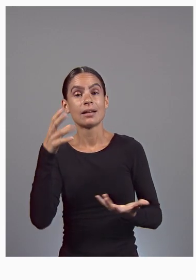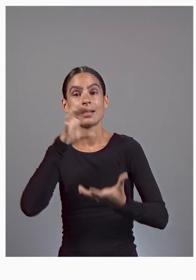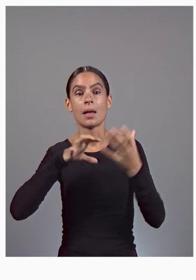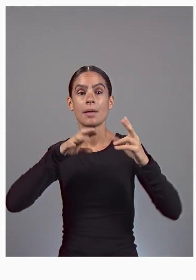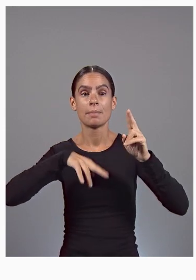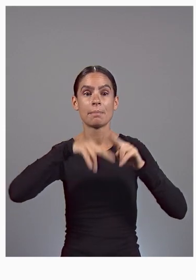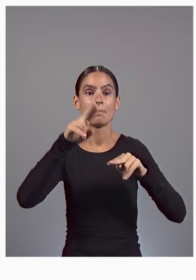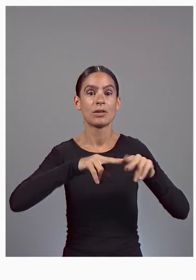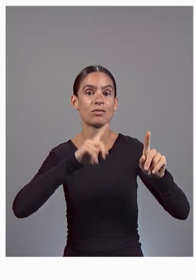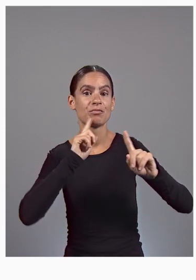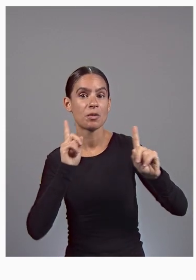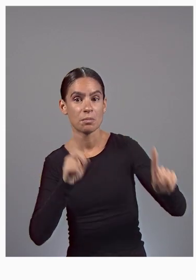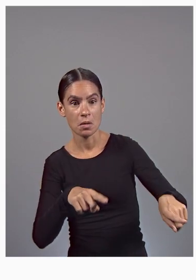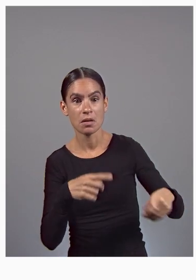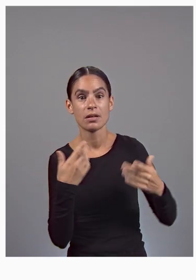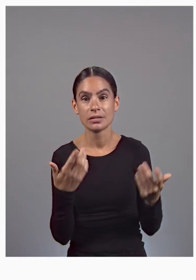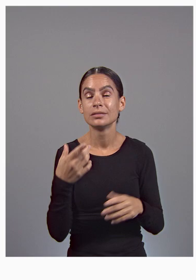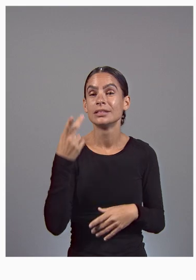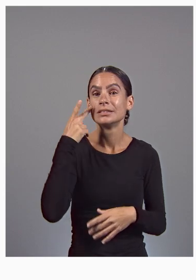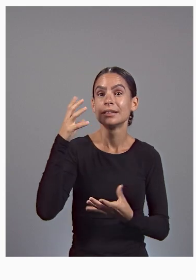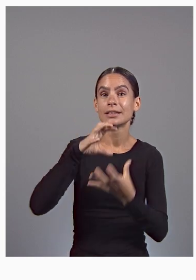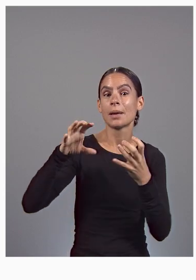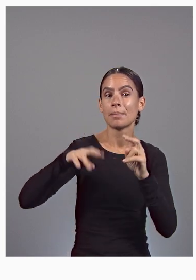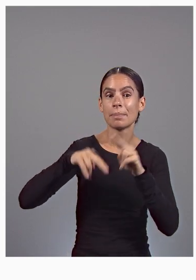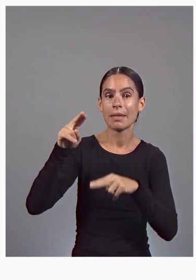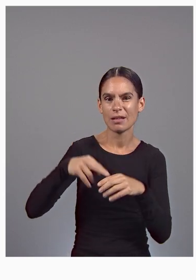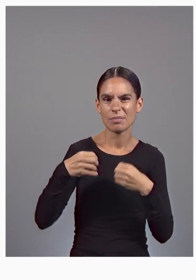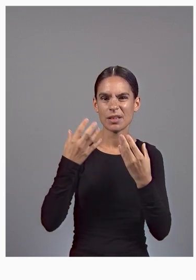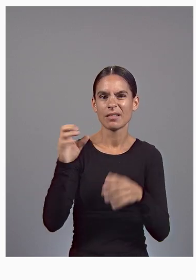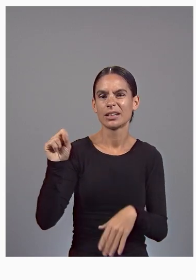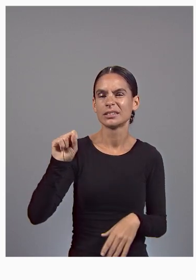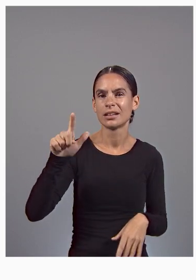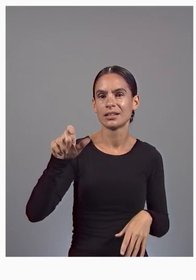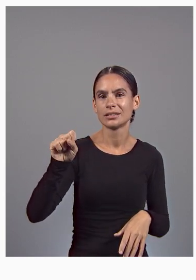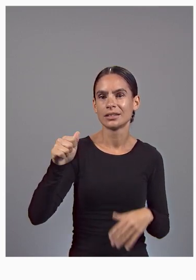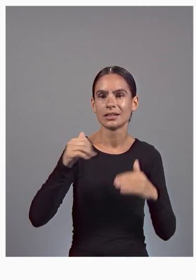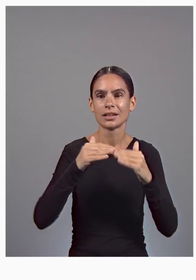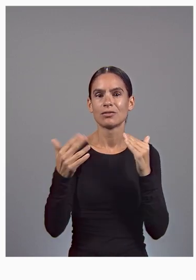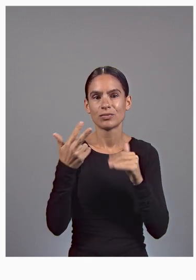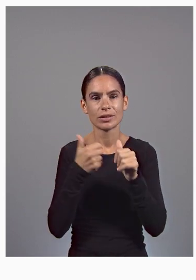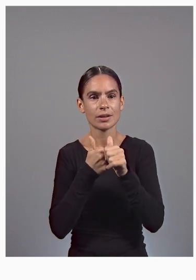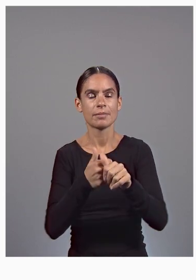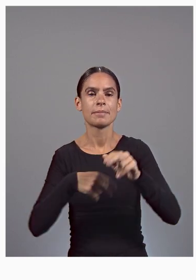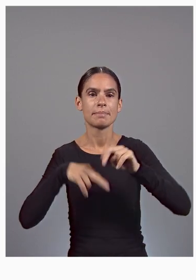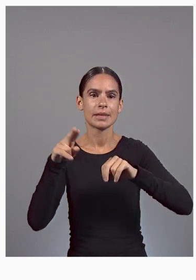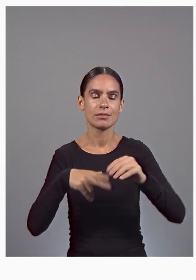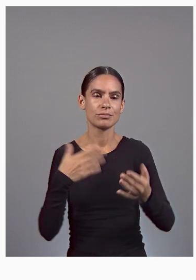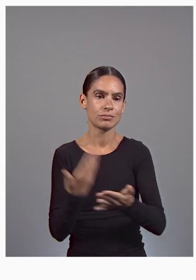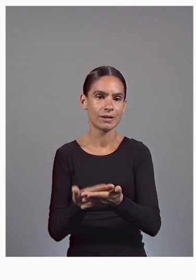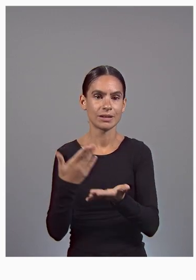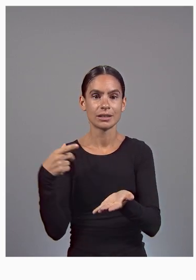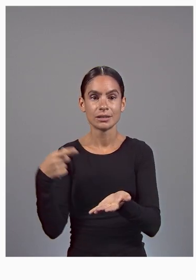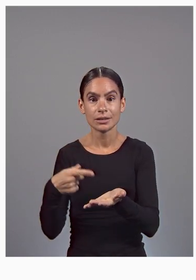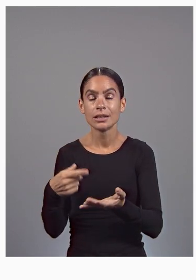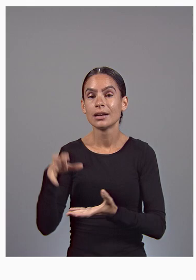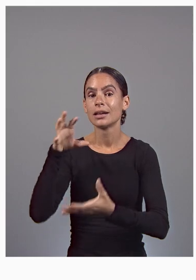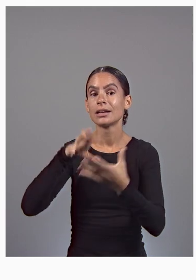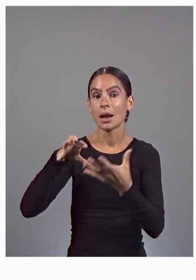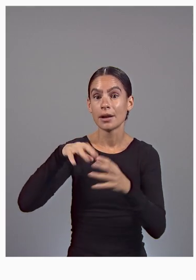that we provide SALSA Level 3 compliant build provenance. Cloud Build also scans for